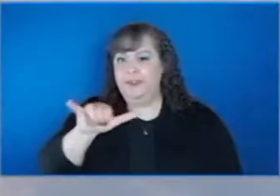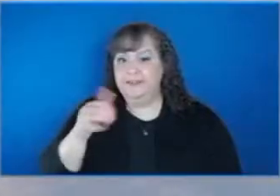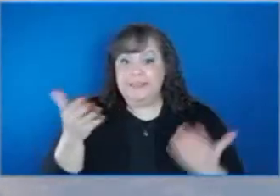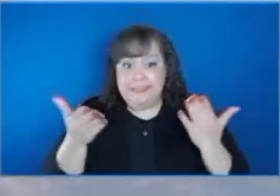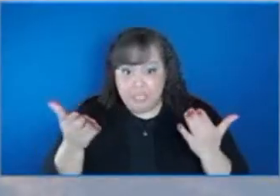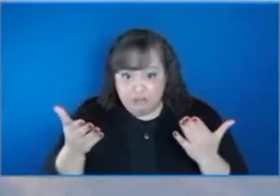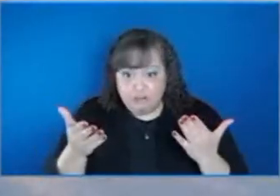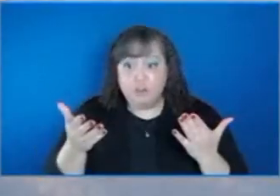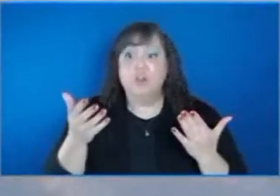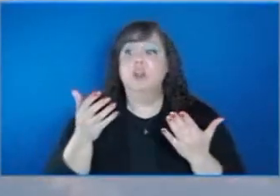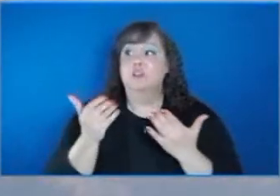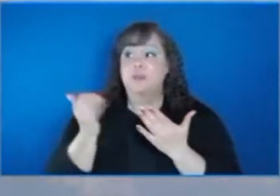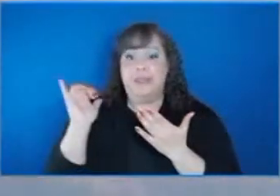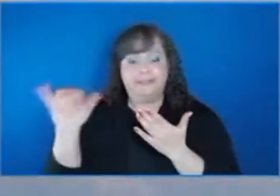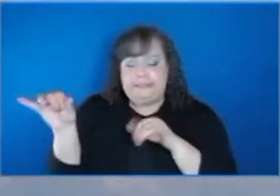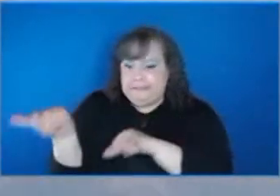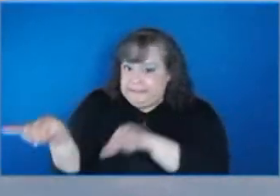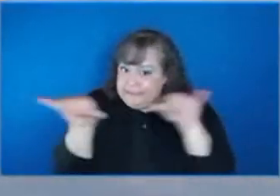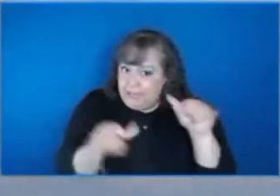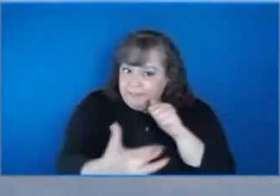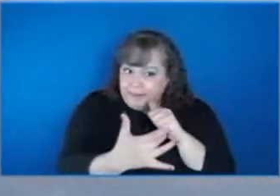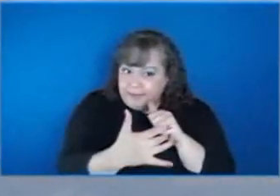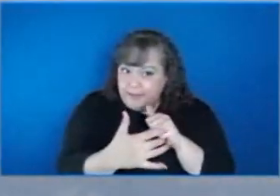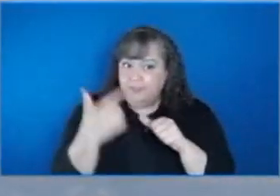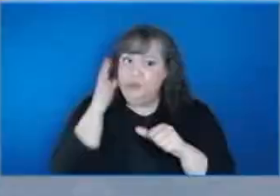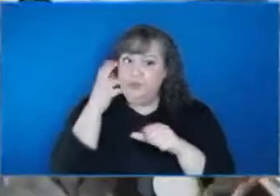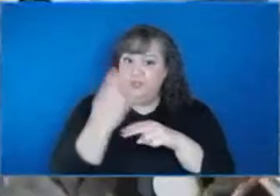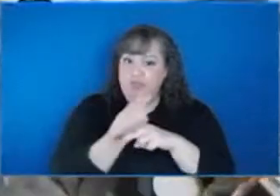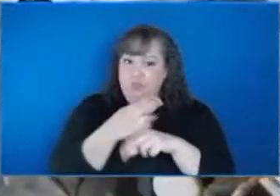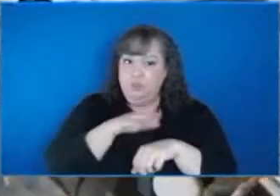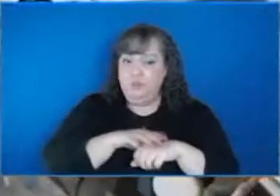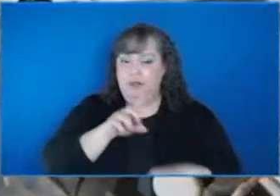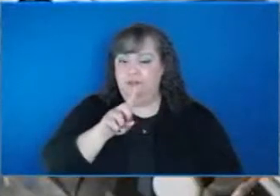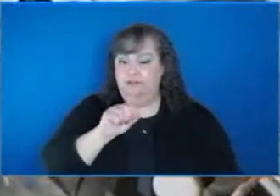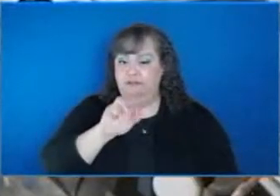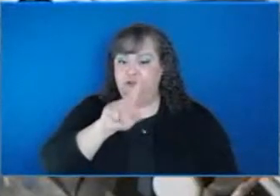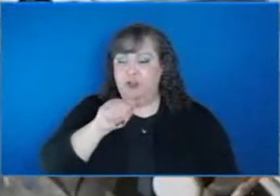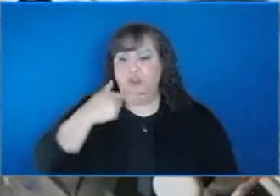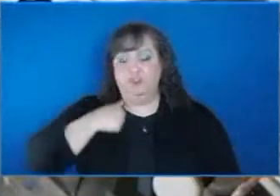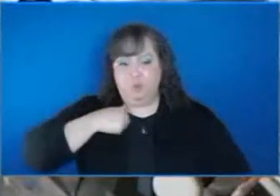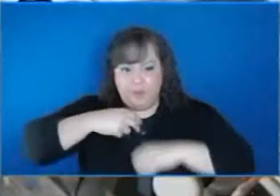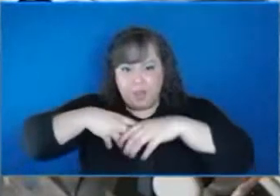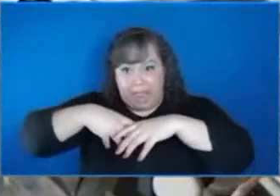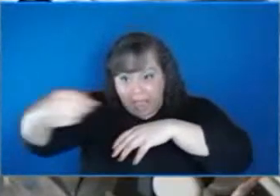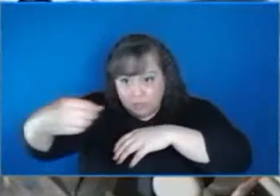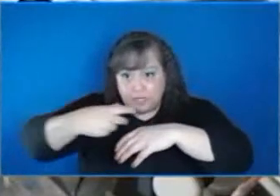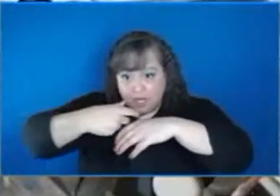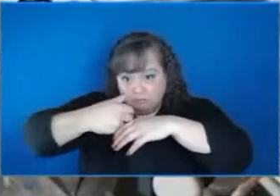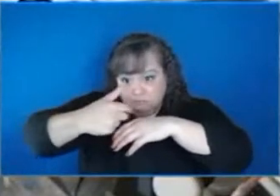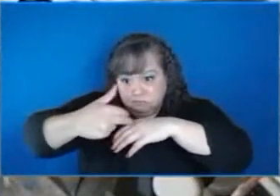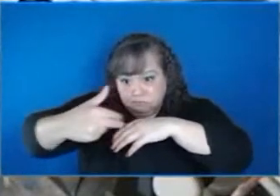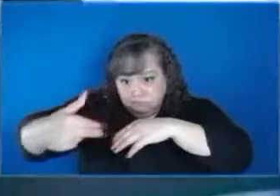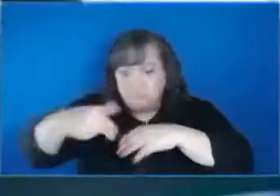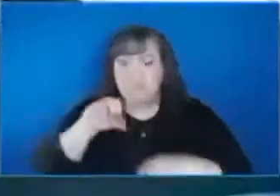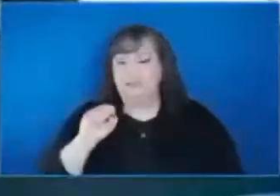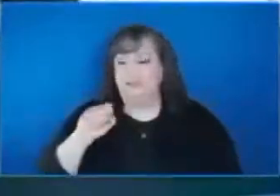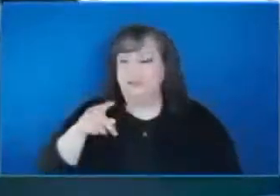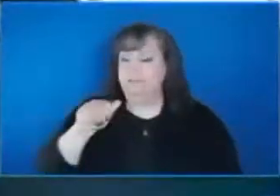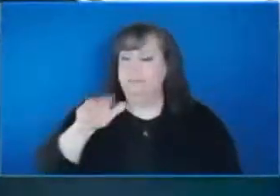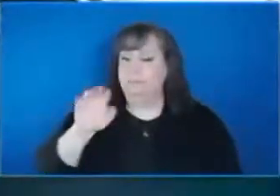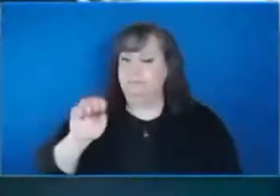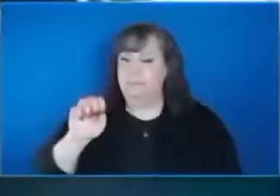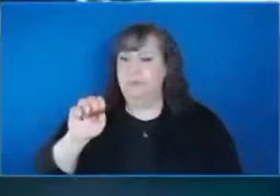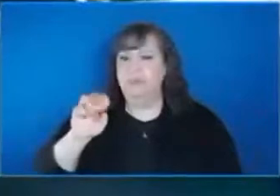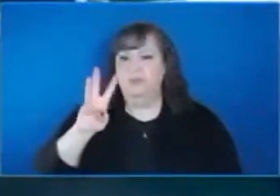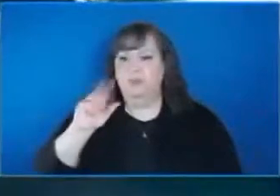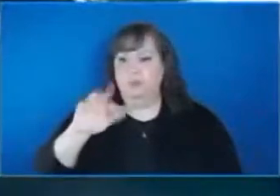used to power the DART mission on its way to this asteroid. ROSA, in case you didn't know, but you knew, it stands